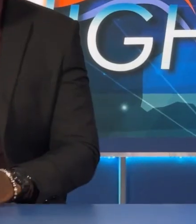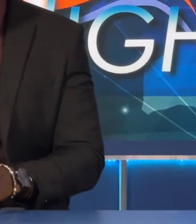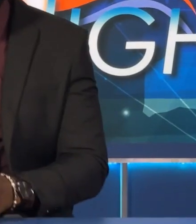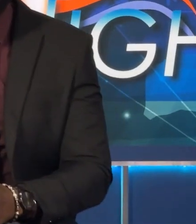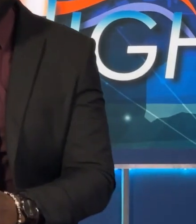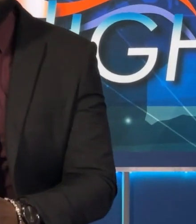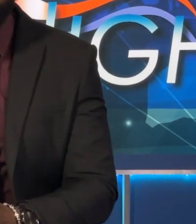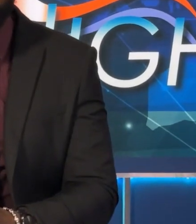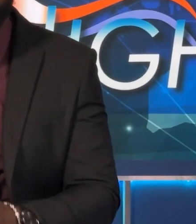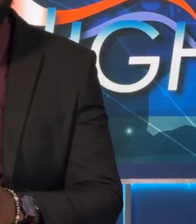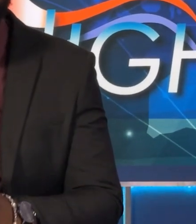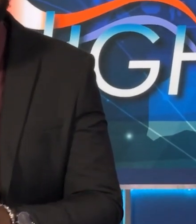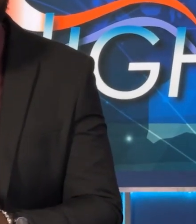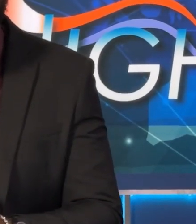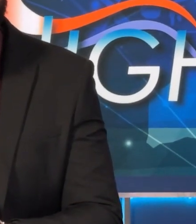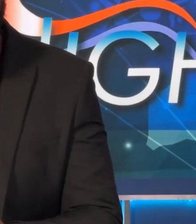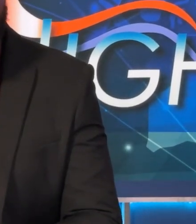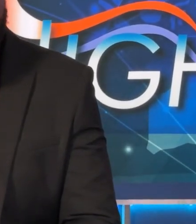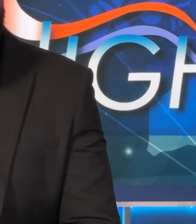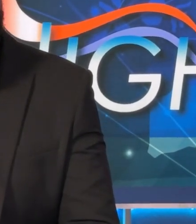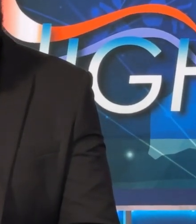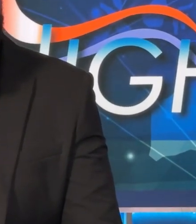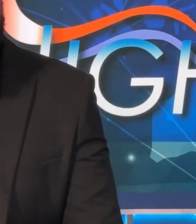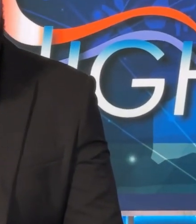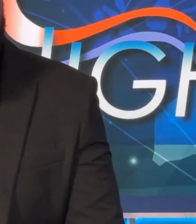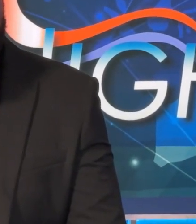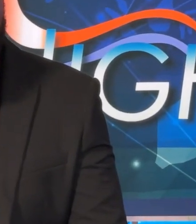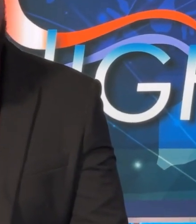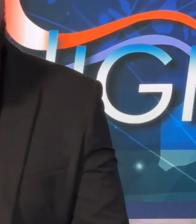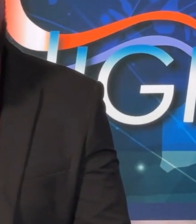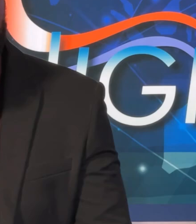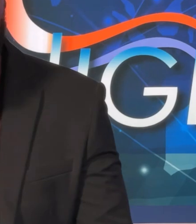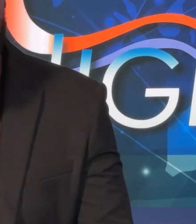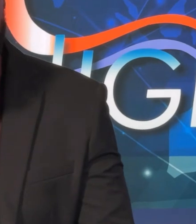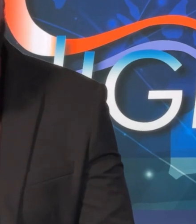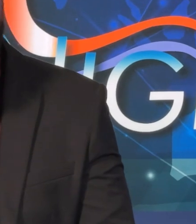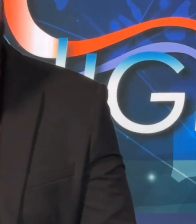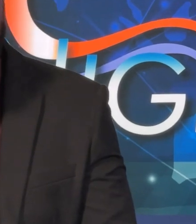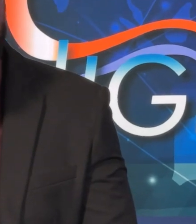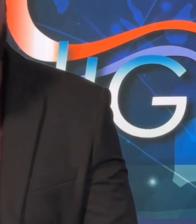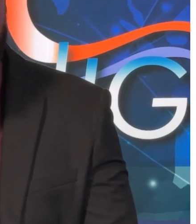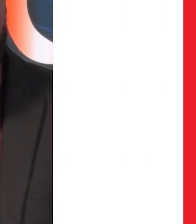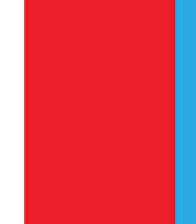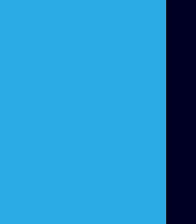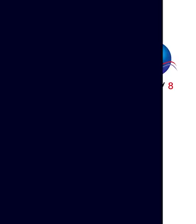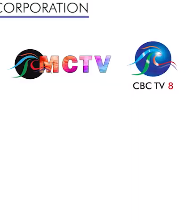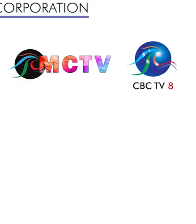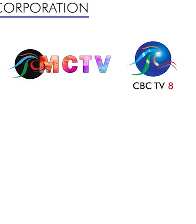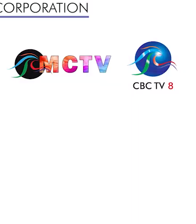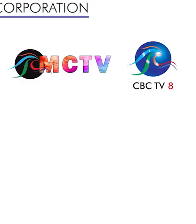Thanks for visiting us. To get more stories like this one, like and subscribe to our YouTube channel.